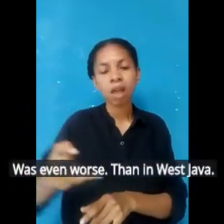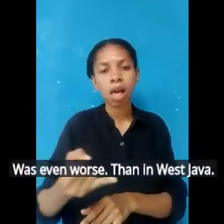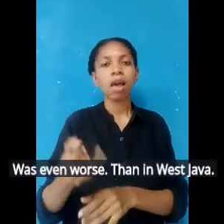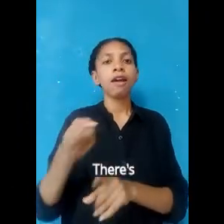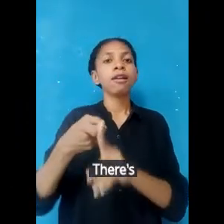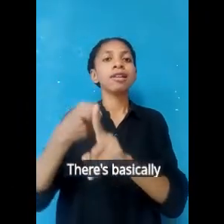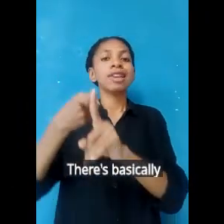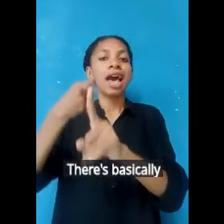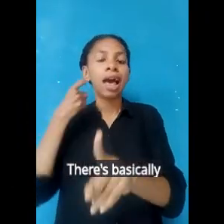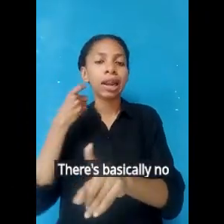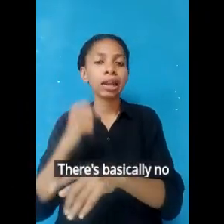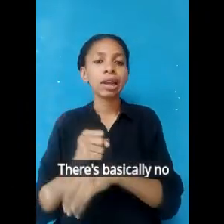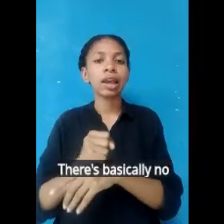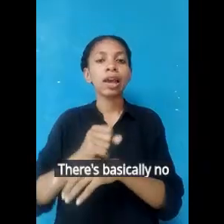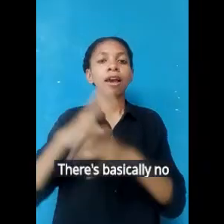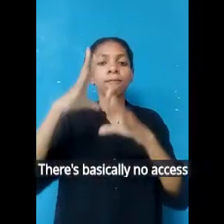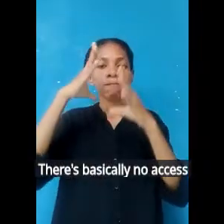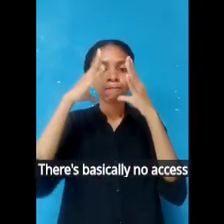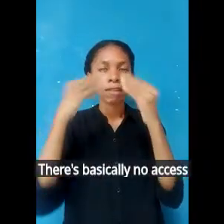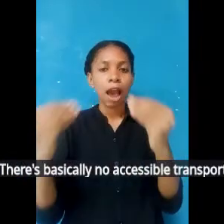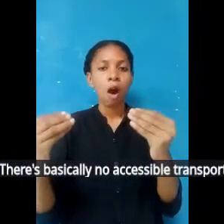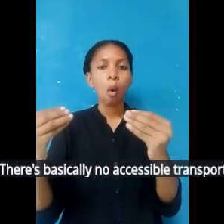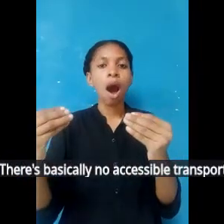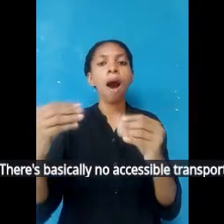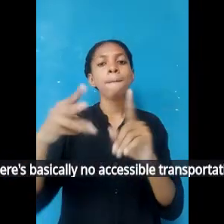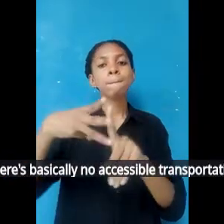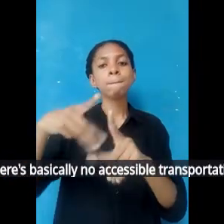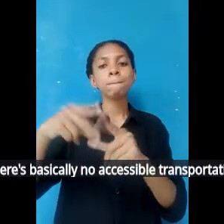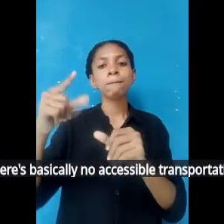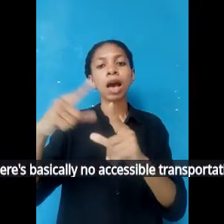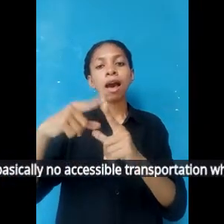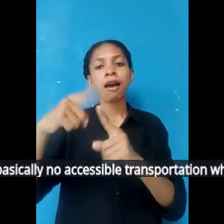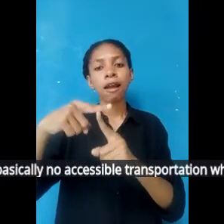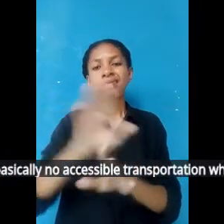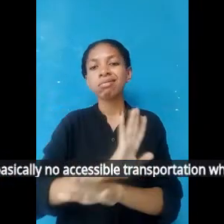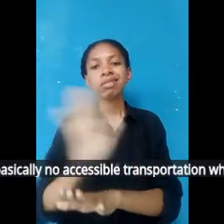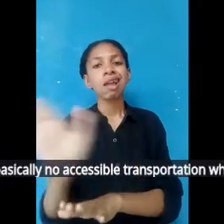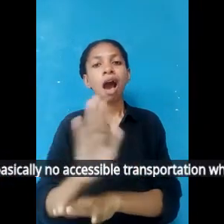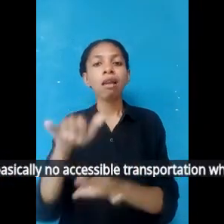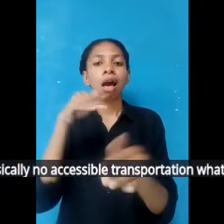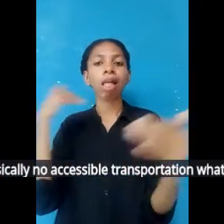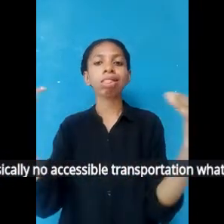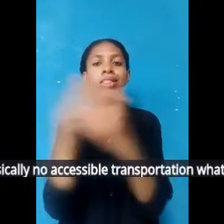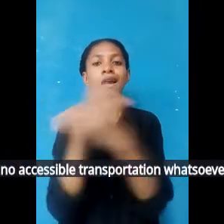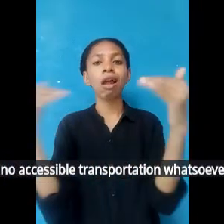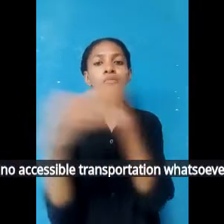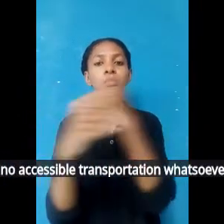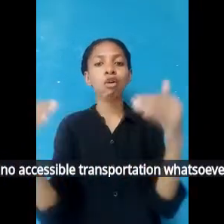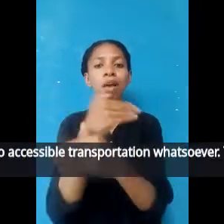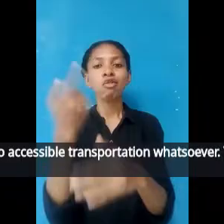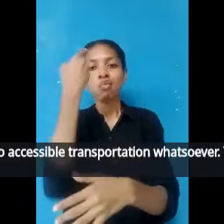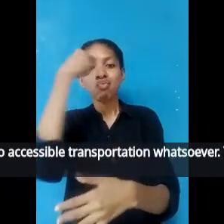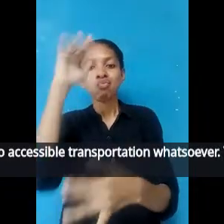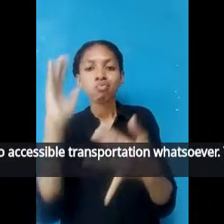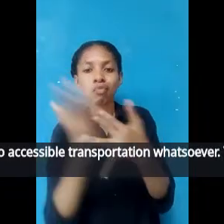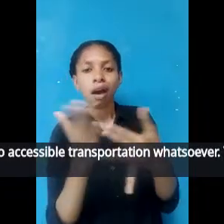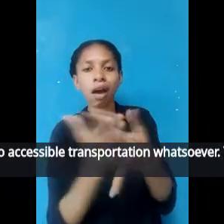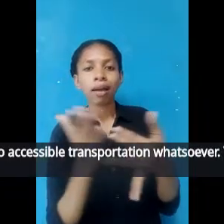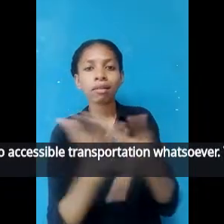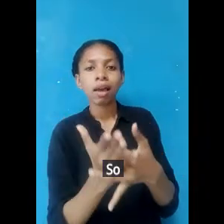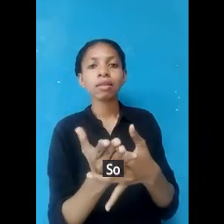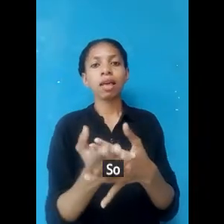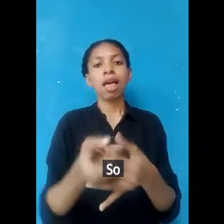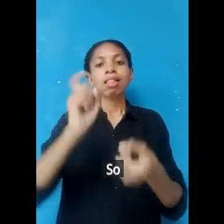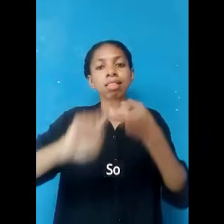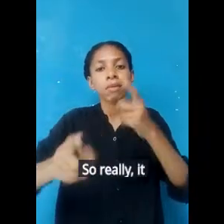basically no accessible transportation whatsoever. The roads were so bad. So really